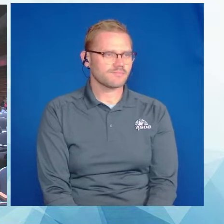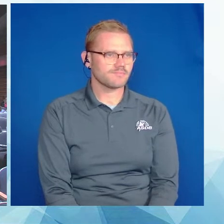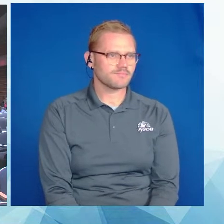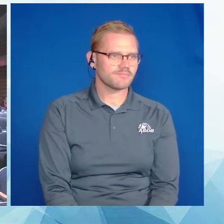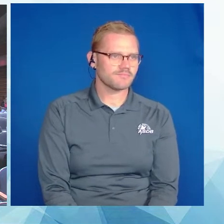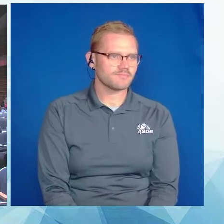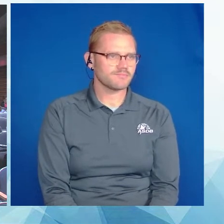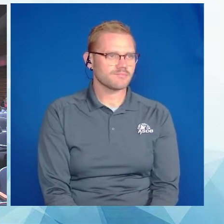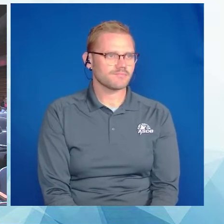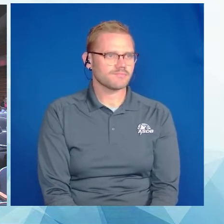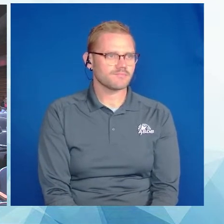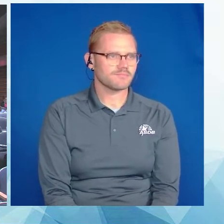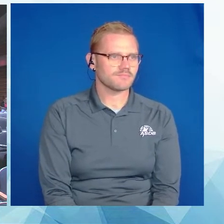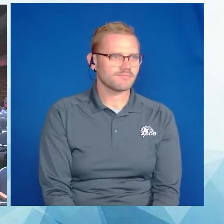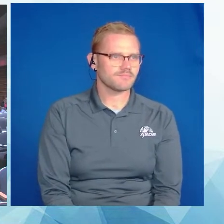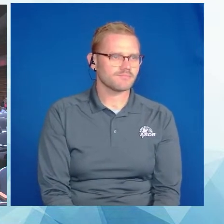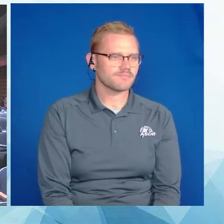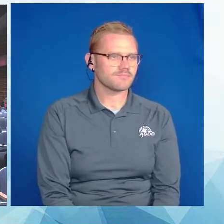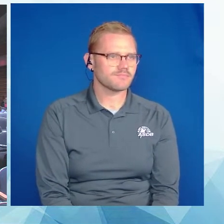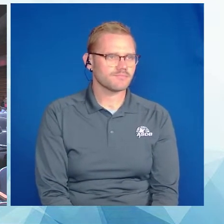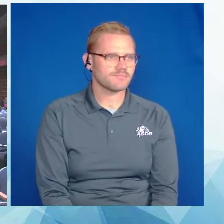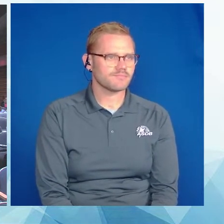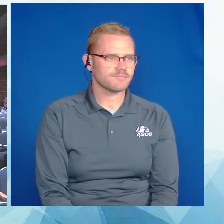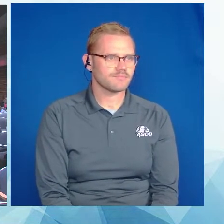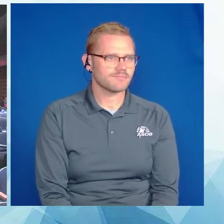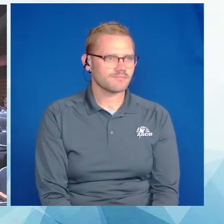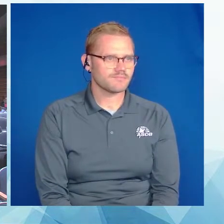passionately to develop this policy.